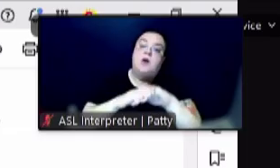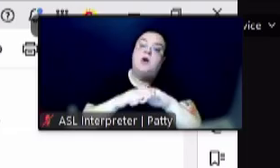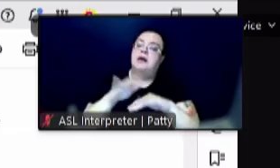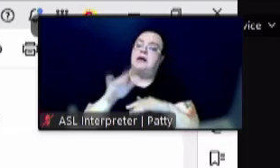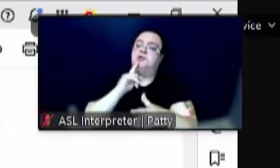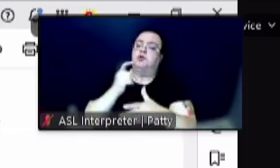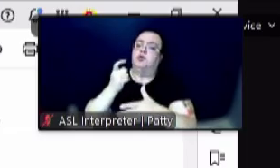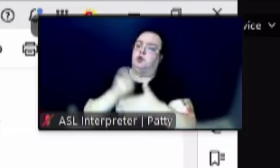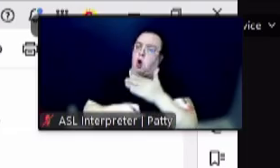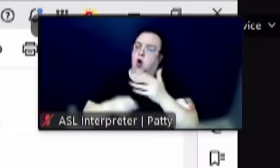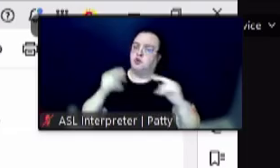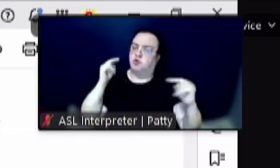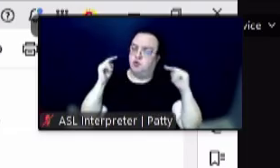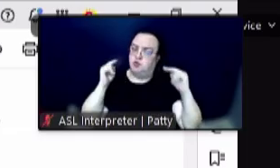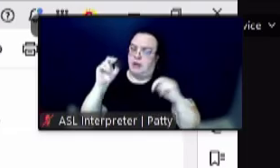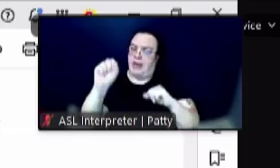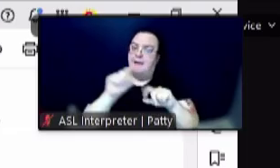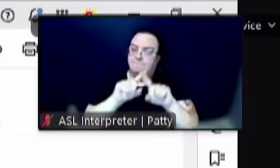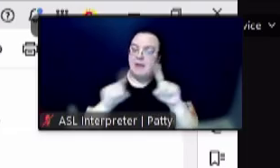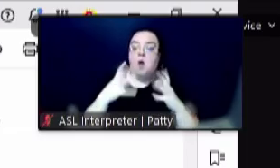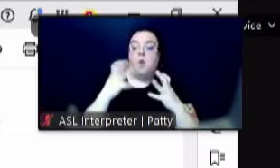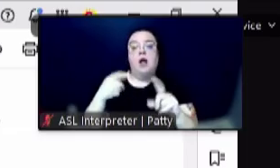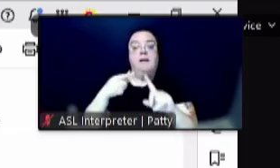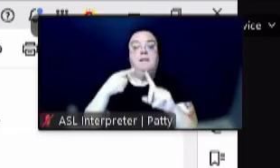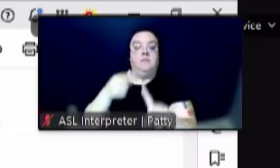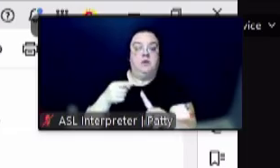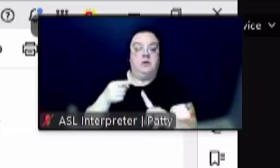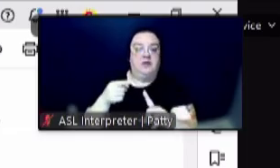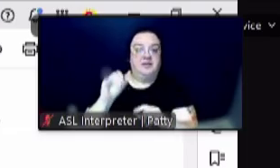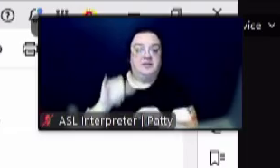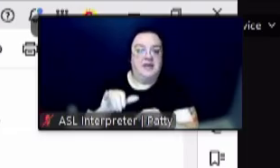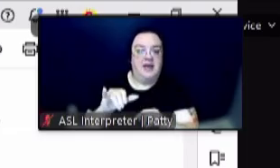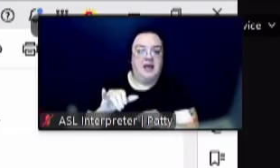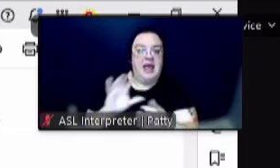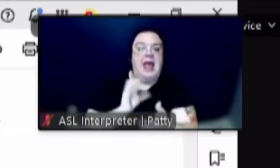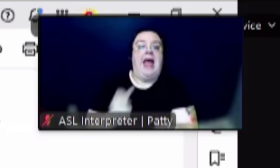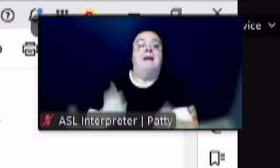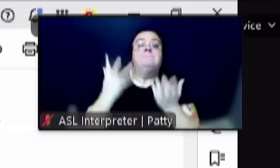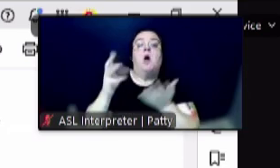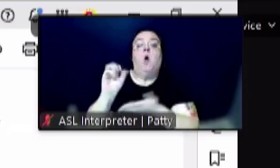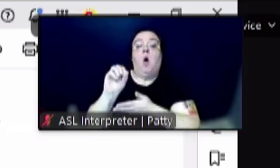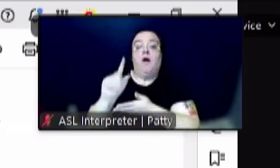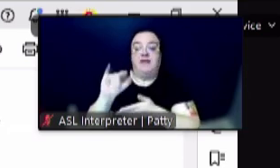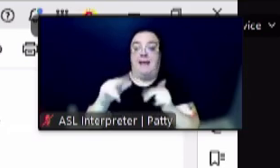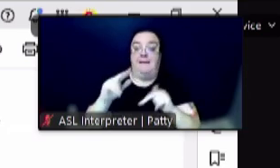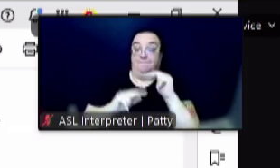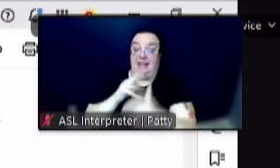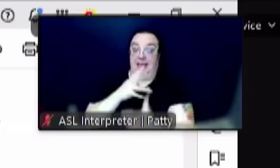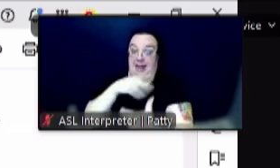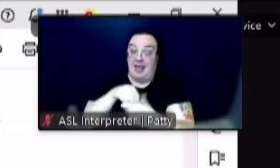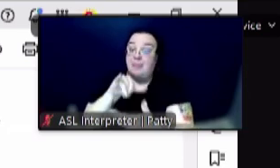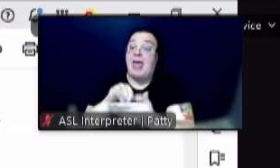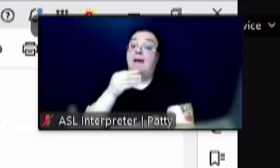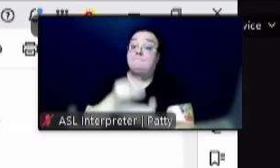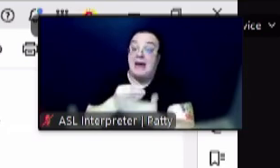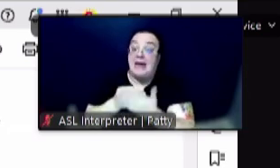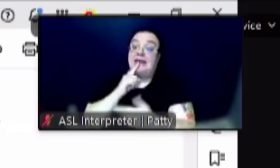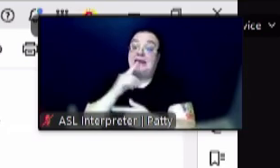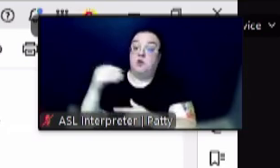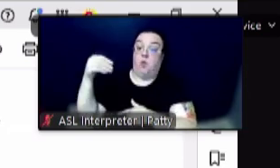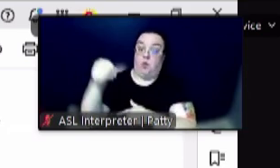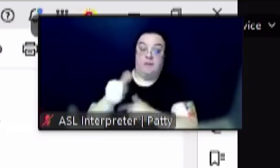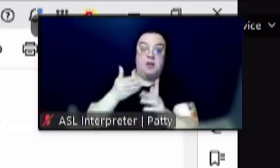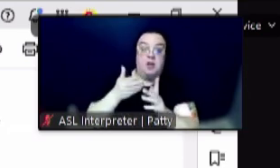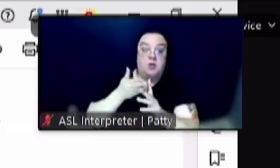neutral, but want to point out the WMATA overtime. We built that in. That money is reimbursed through